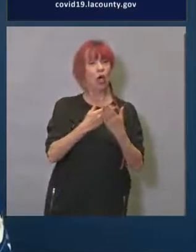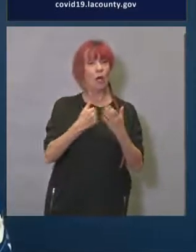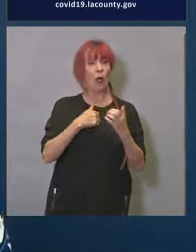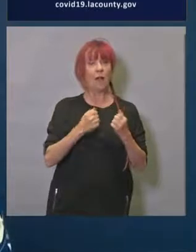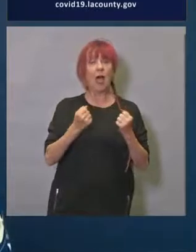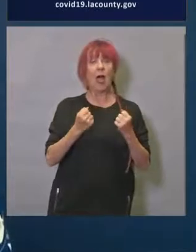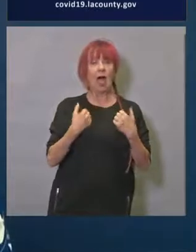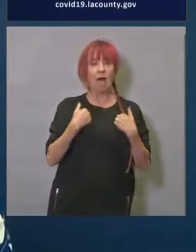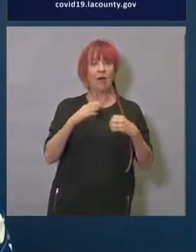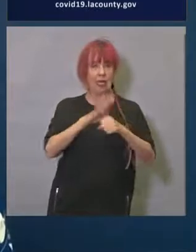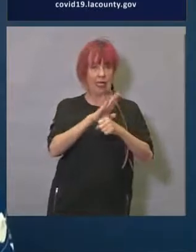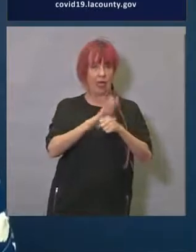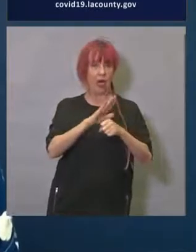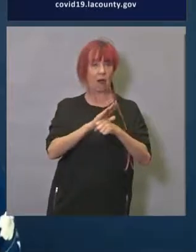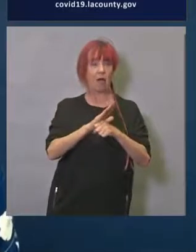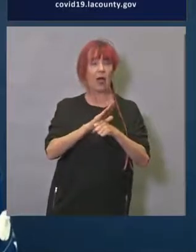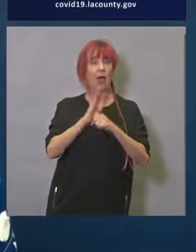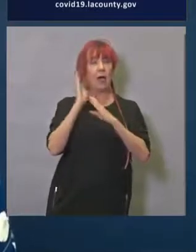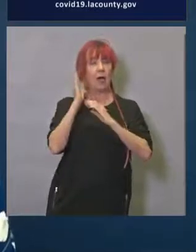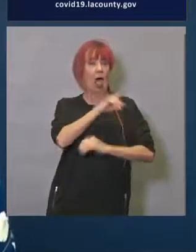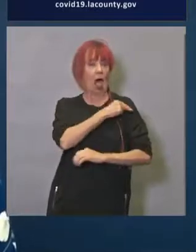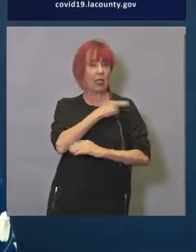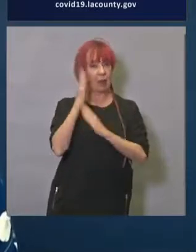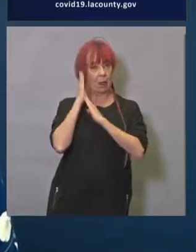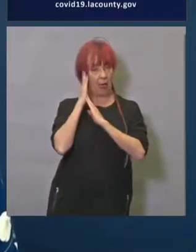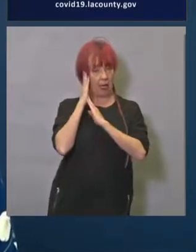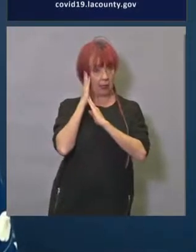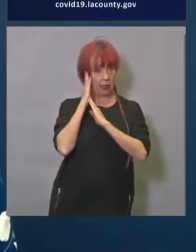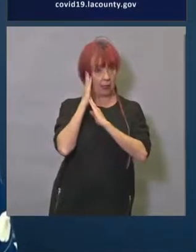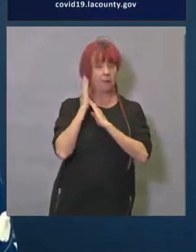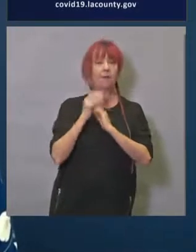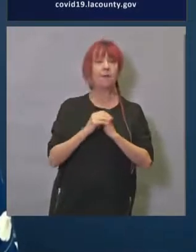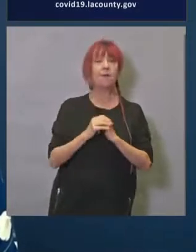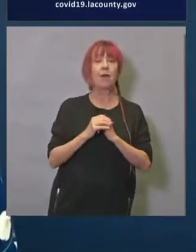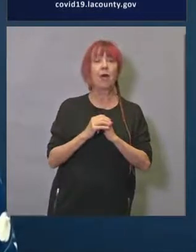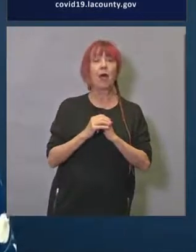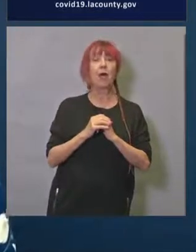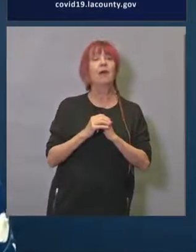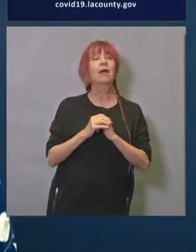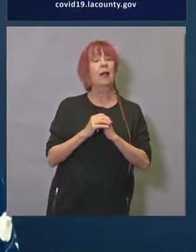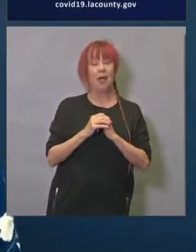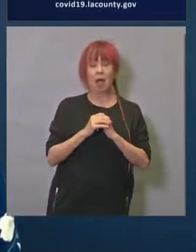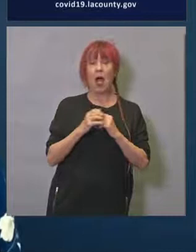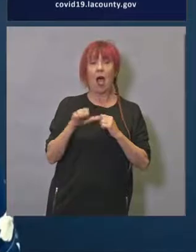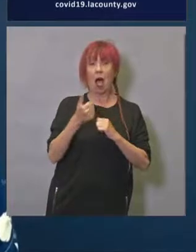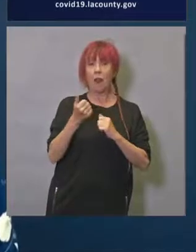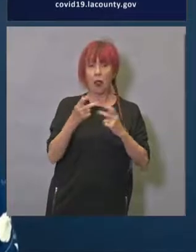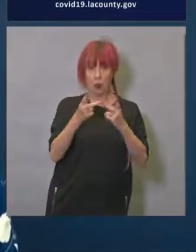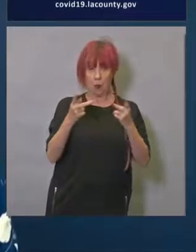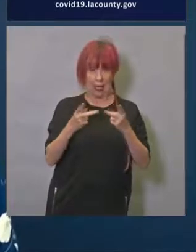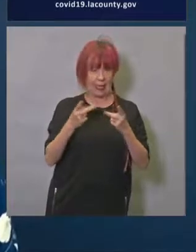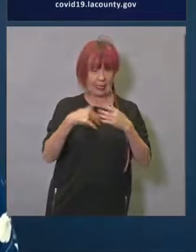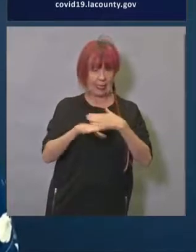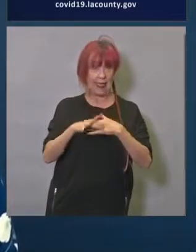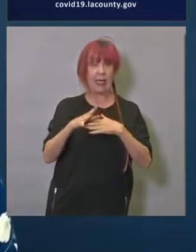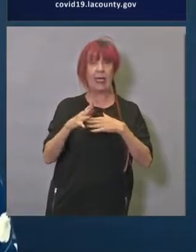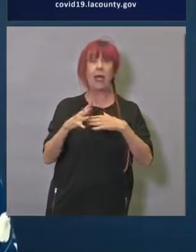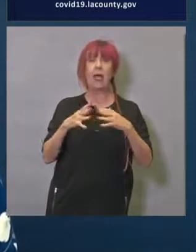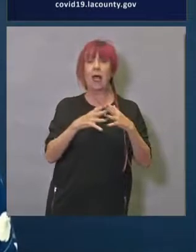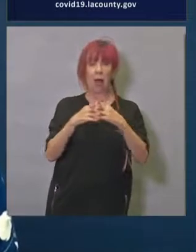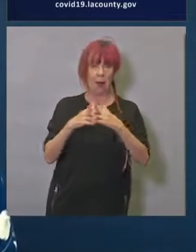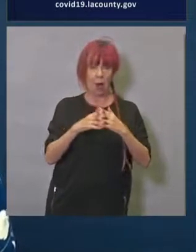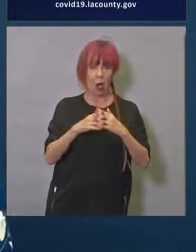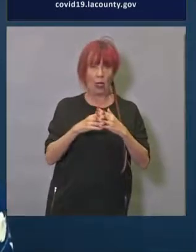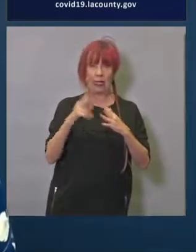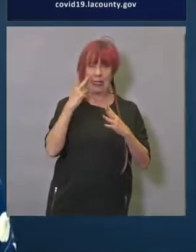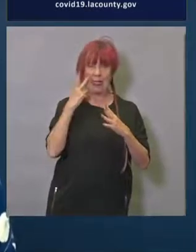being adequate over the next month. So as other areas in the country see a surge and an increase in